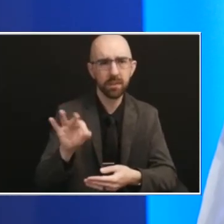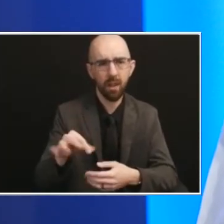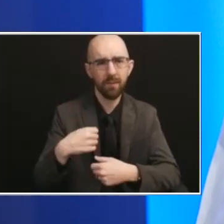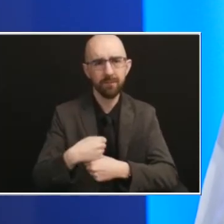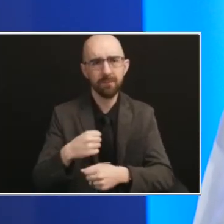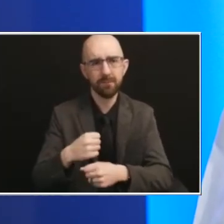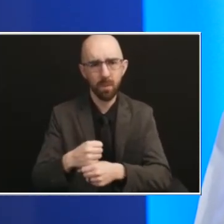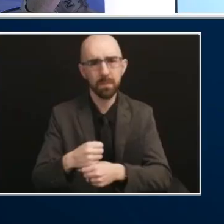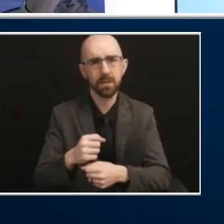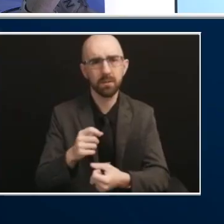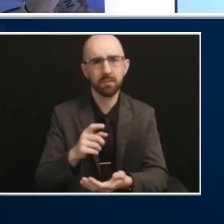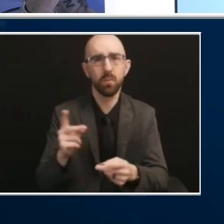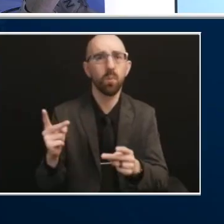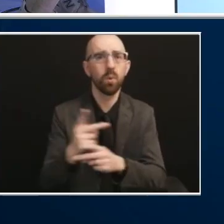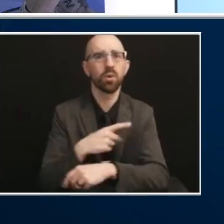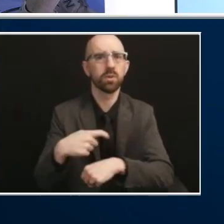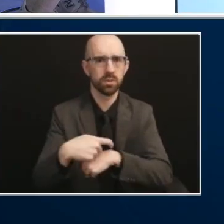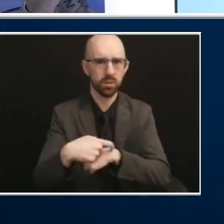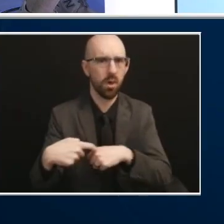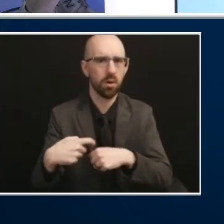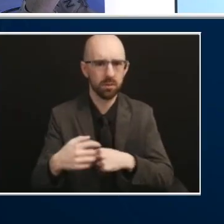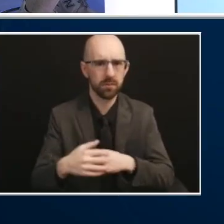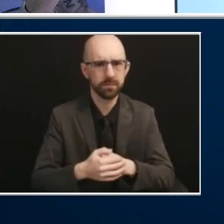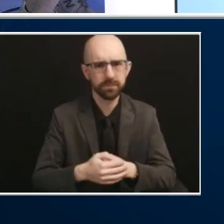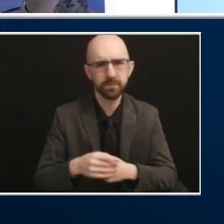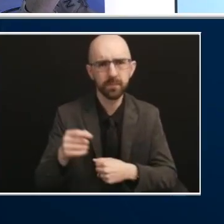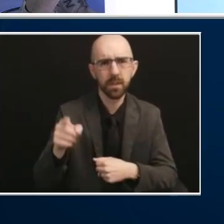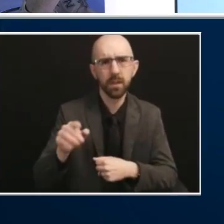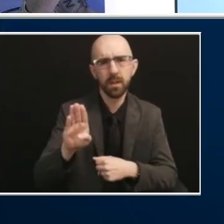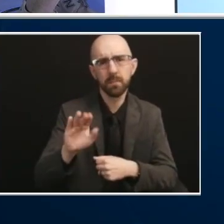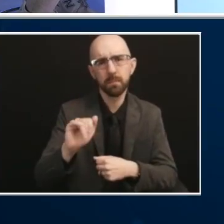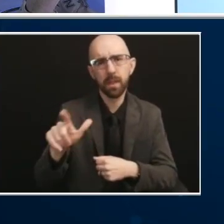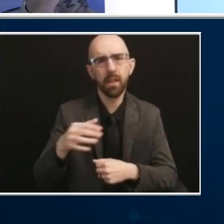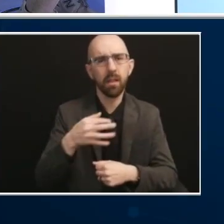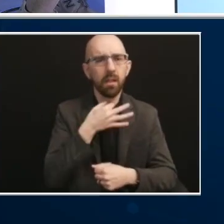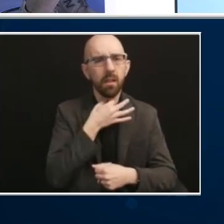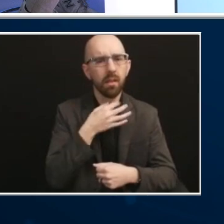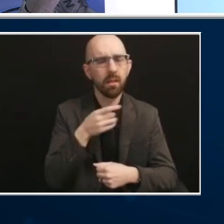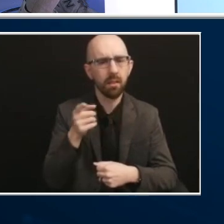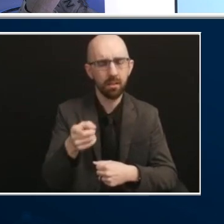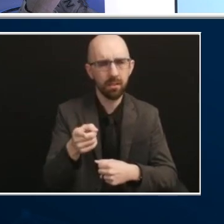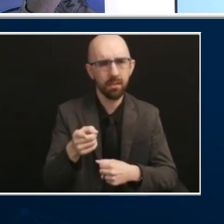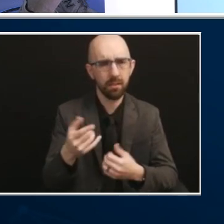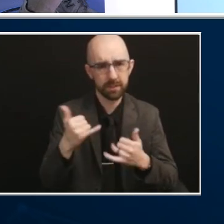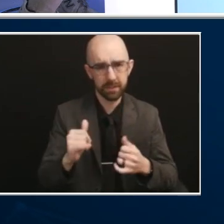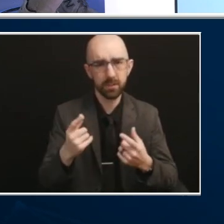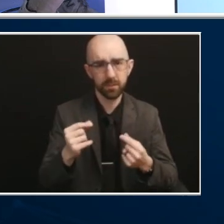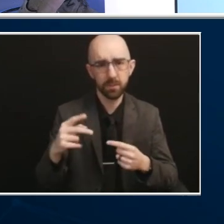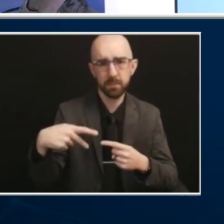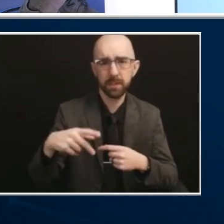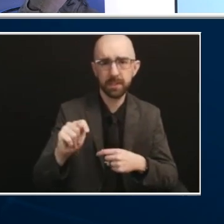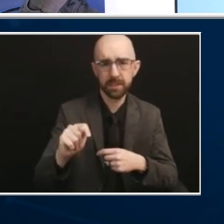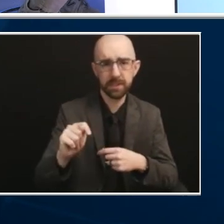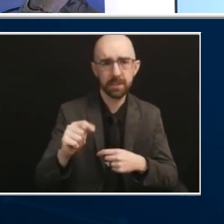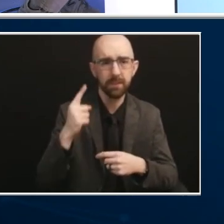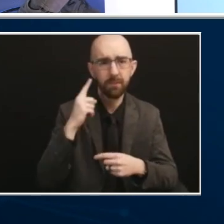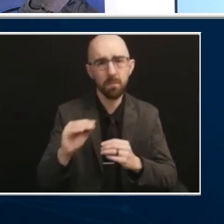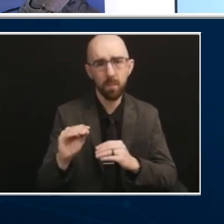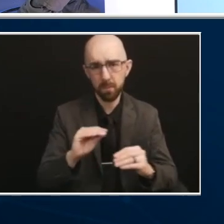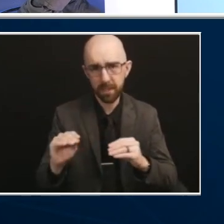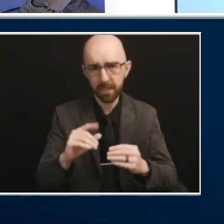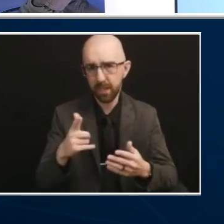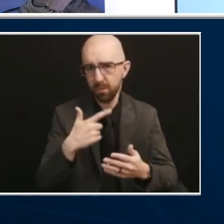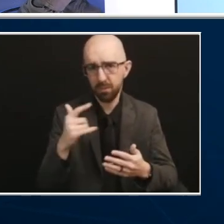scars. Jill has a question for Ezra. She wants to know if you still do PT for mobility, what that looks like,